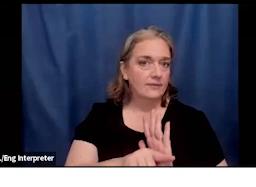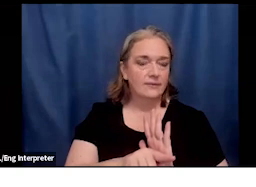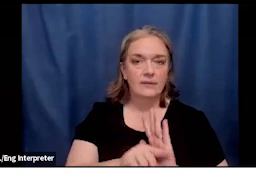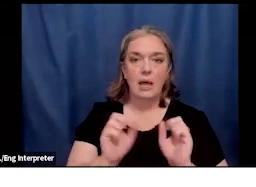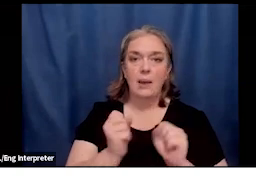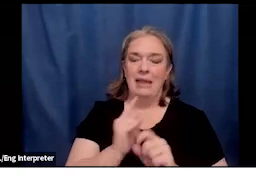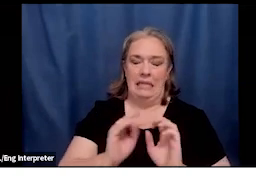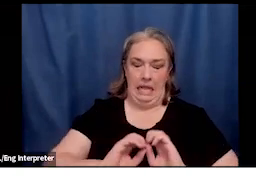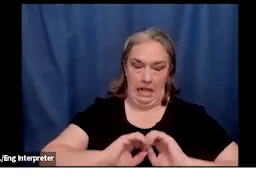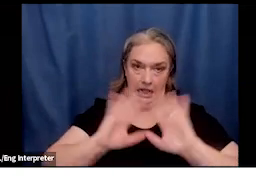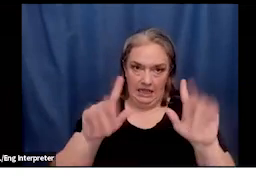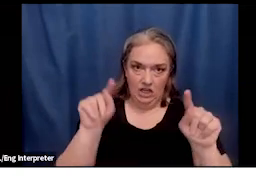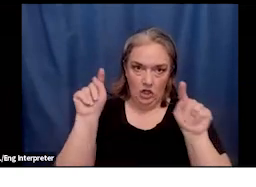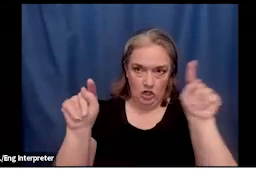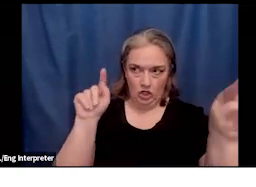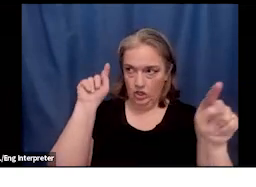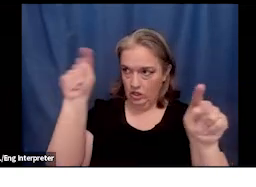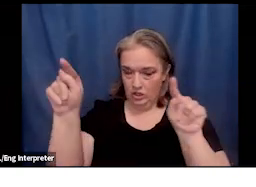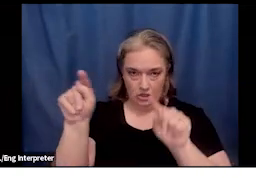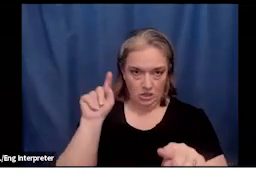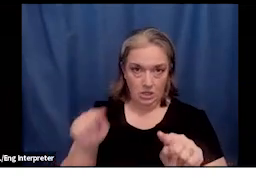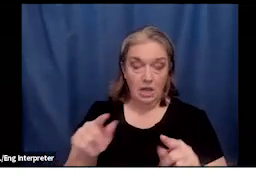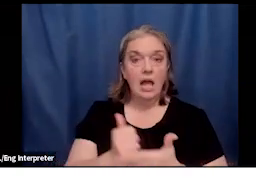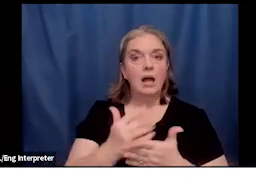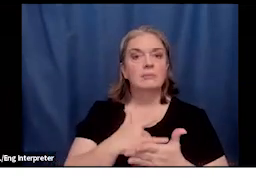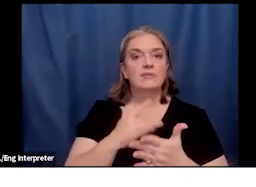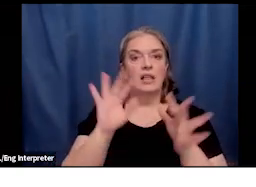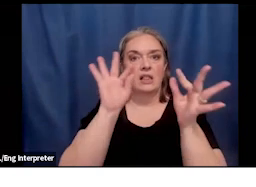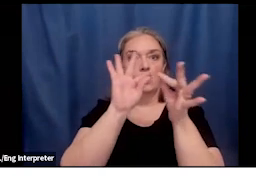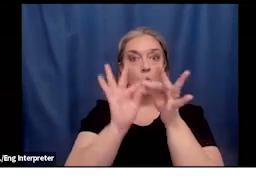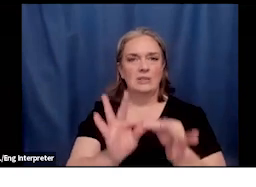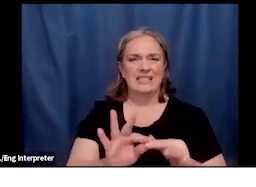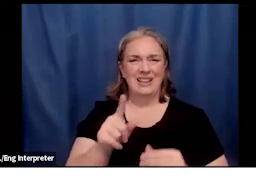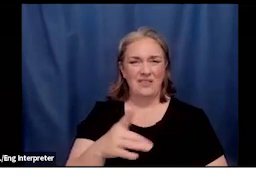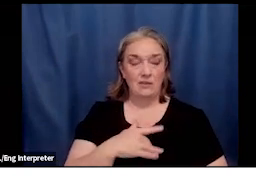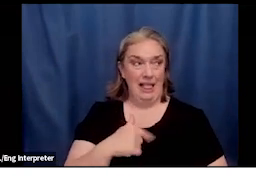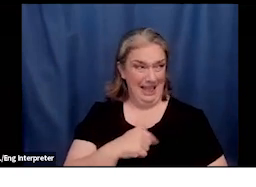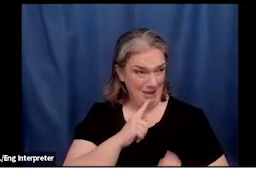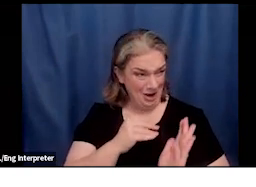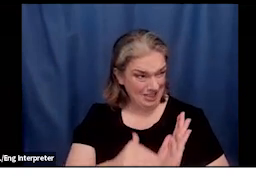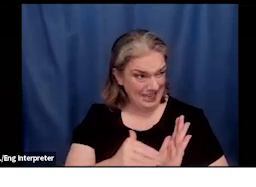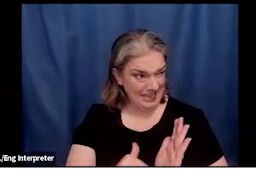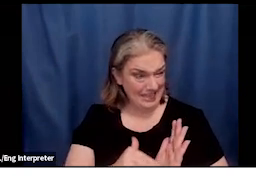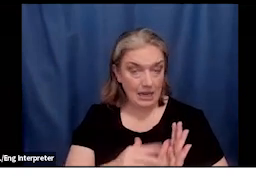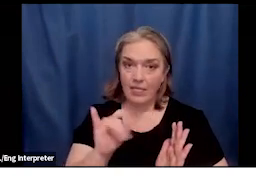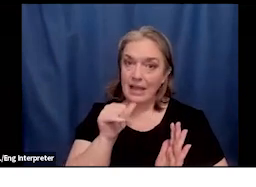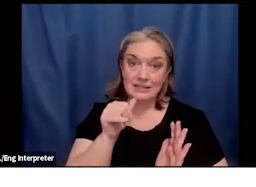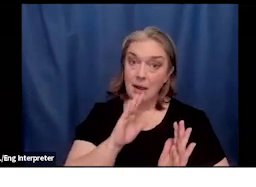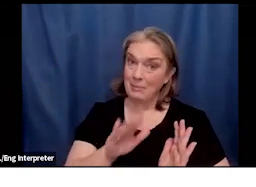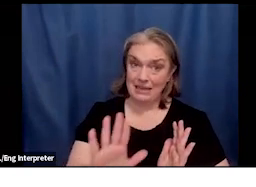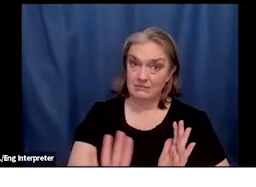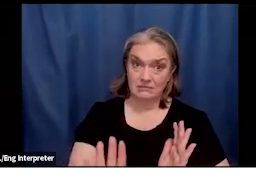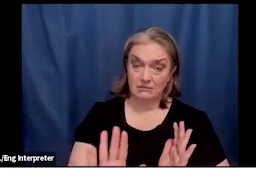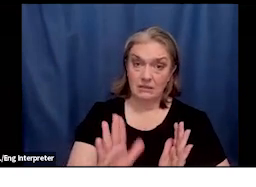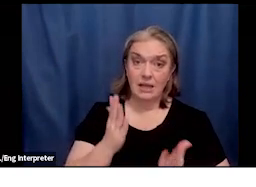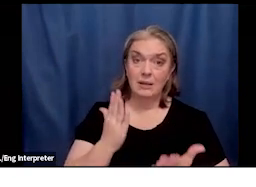I think, builds cohesion throughout an application. So if you feel like, oh no, am I saying the same thing too many times? That's not necessarily a bad thing. It